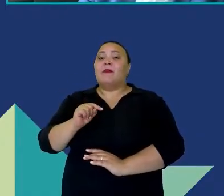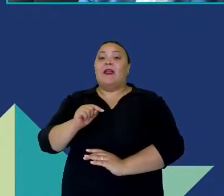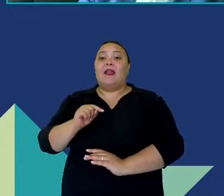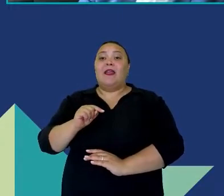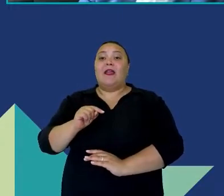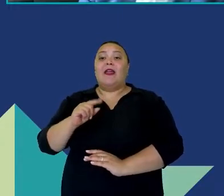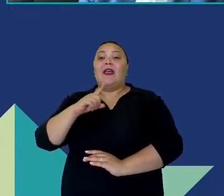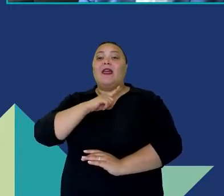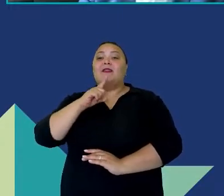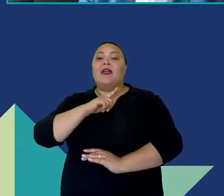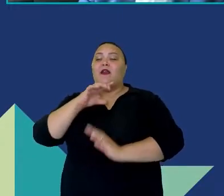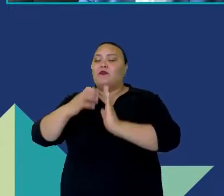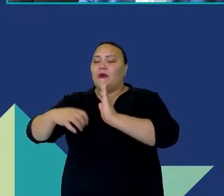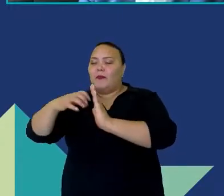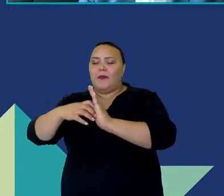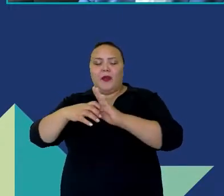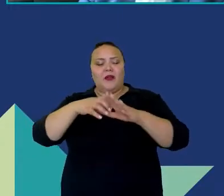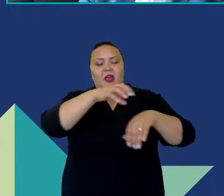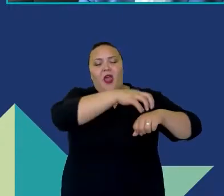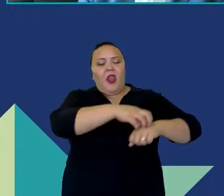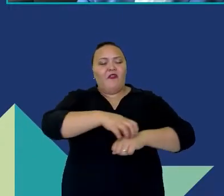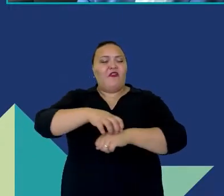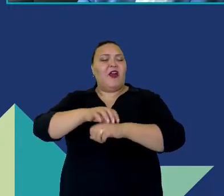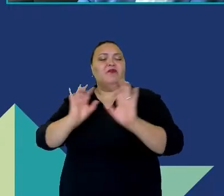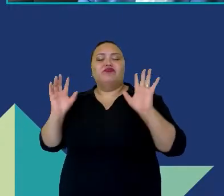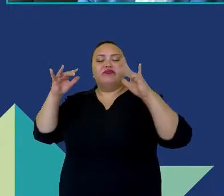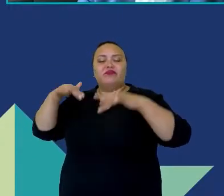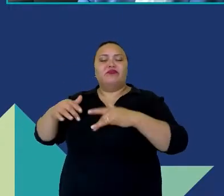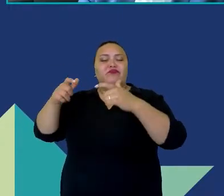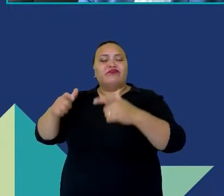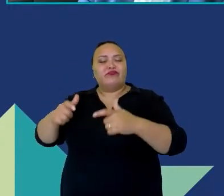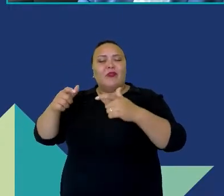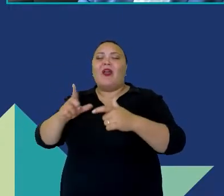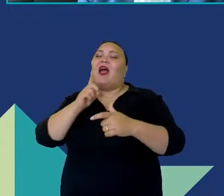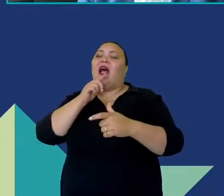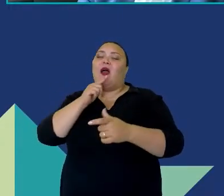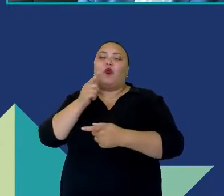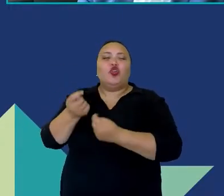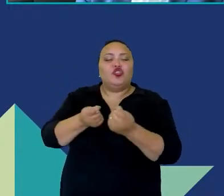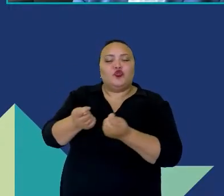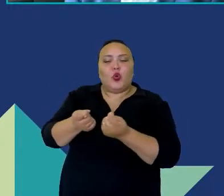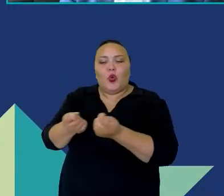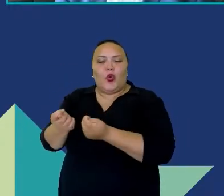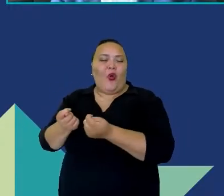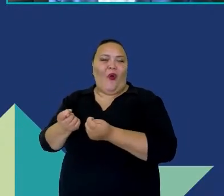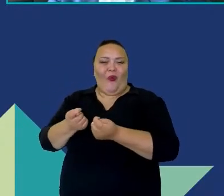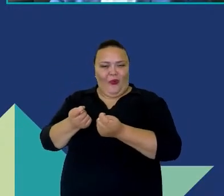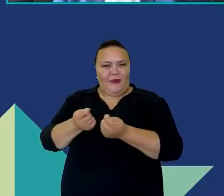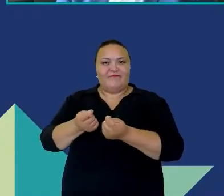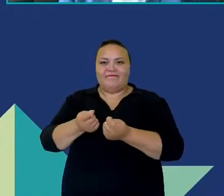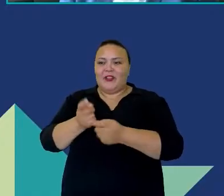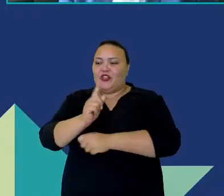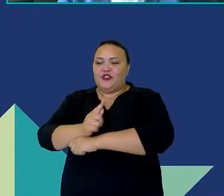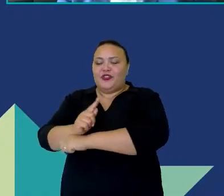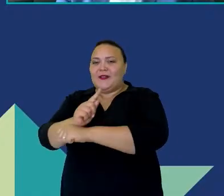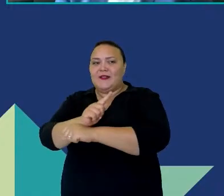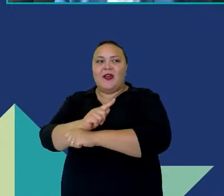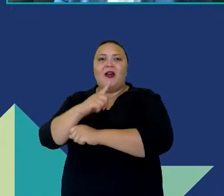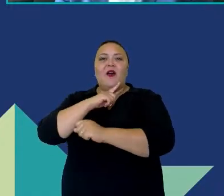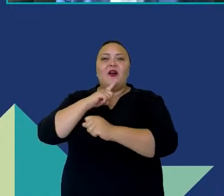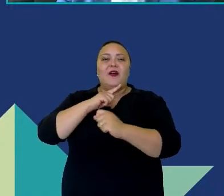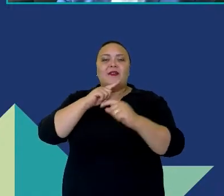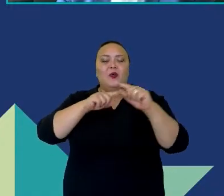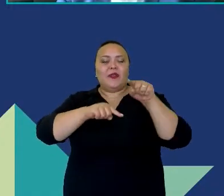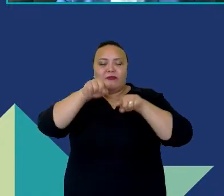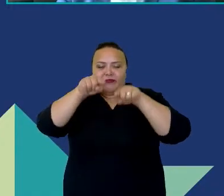and water management, and including TARPs with emergency level. And this is just a print screen